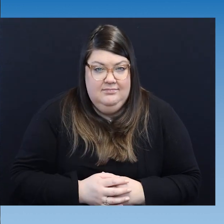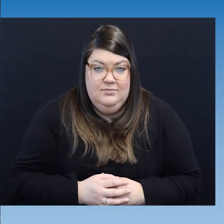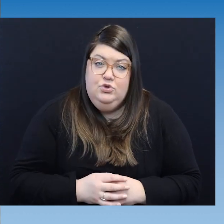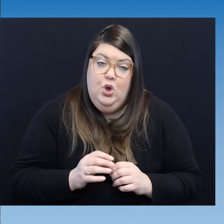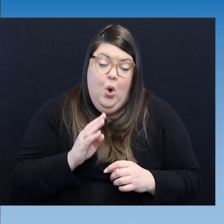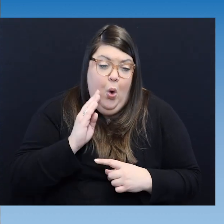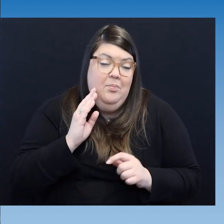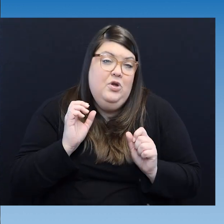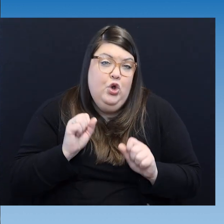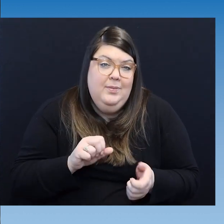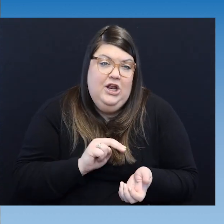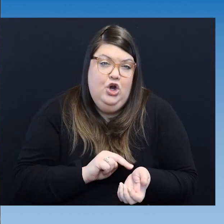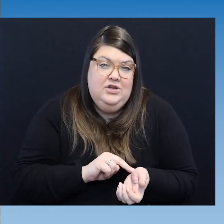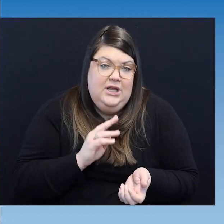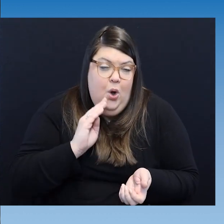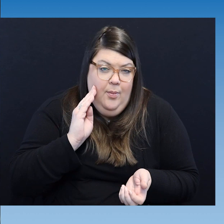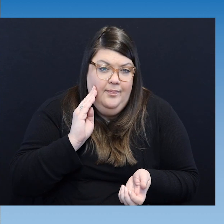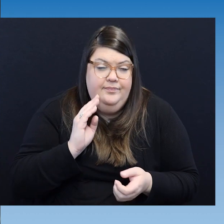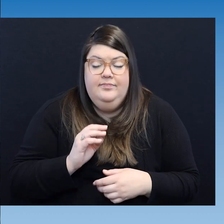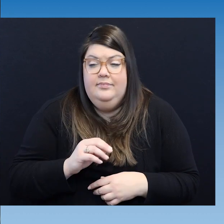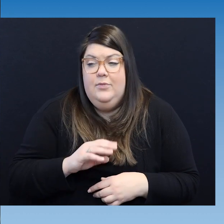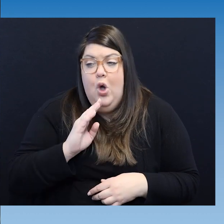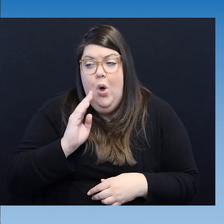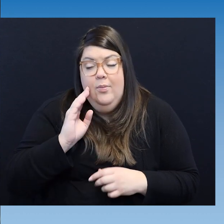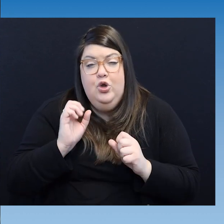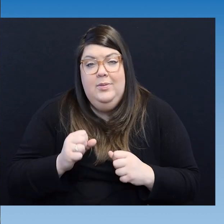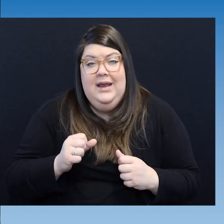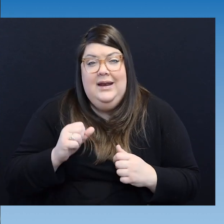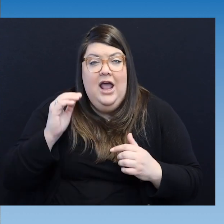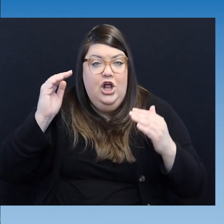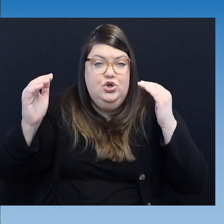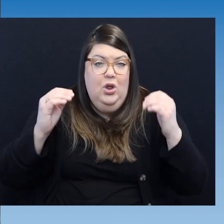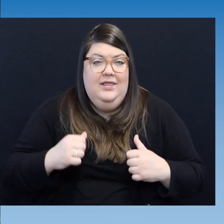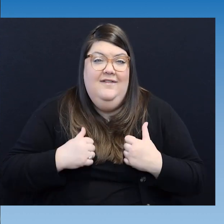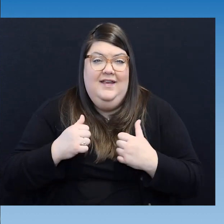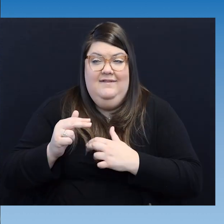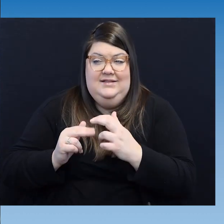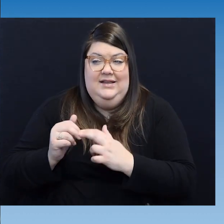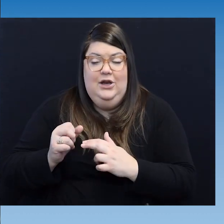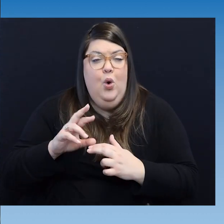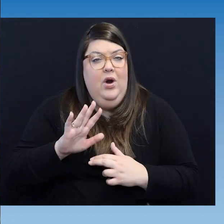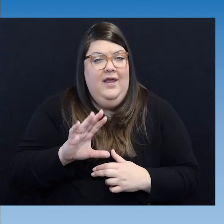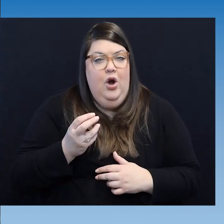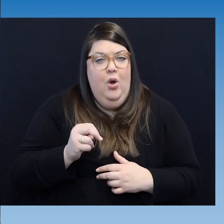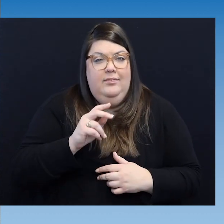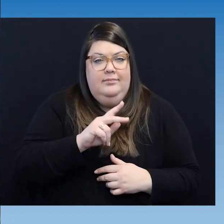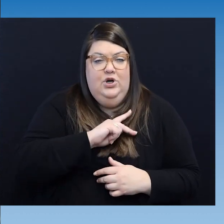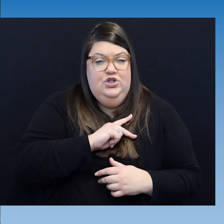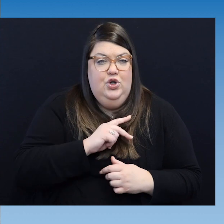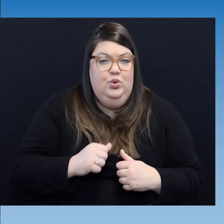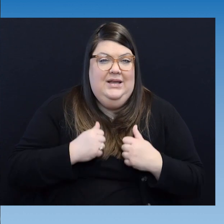nursing home, their home can be in an adult living facility, or it can be in their residence. So